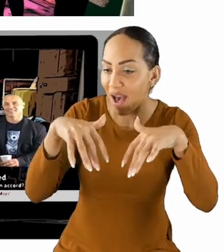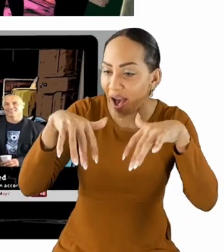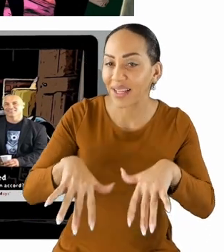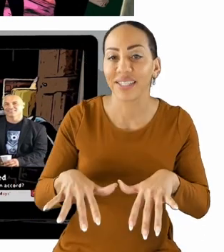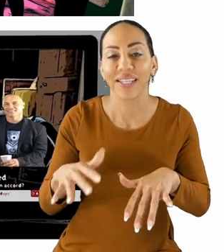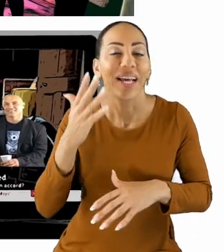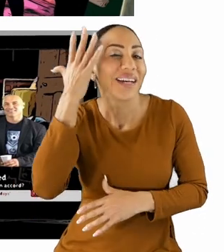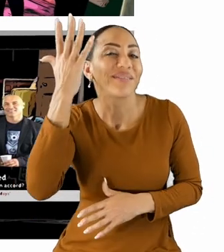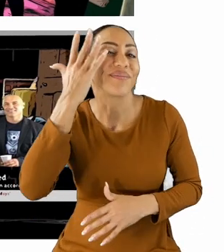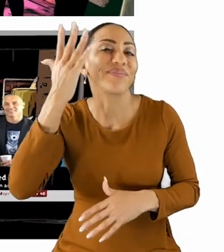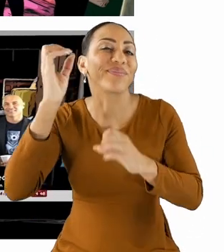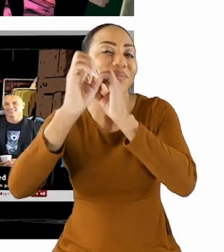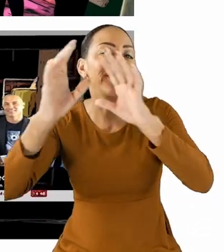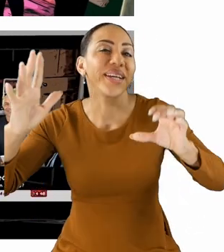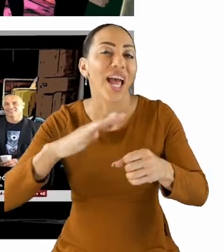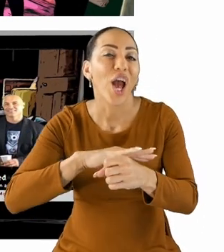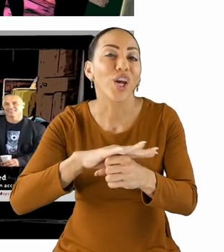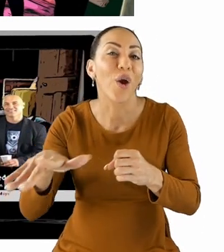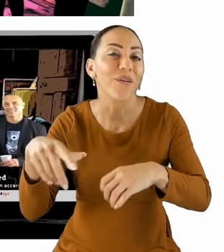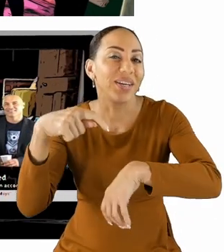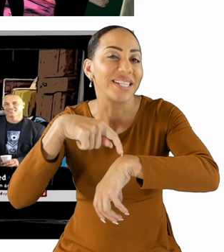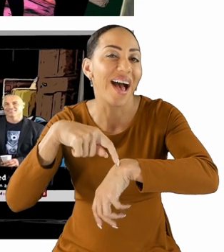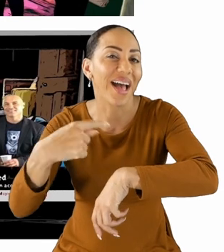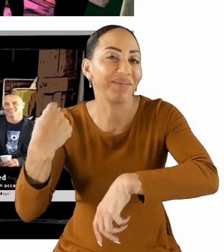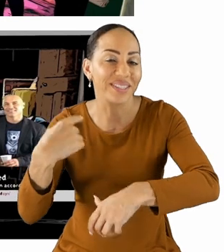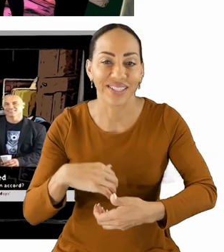fantasy in COVID dream, in COVID times.